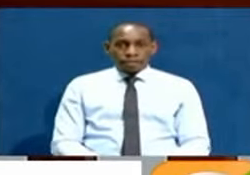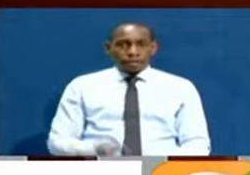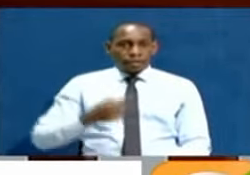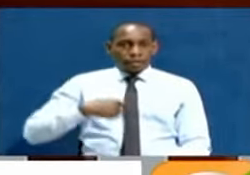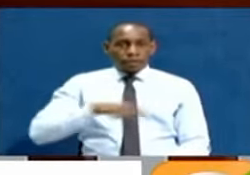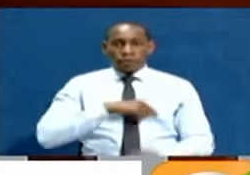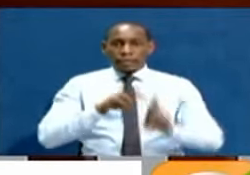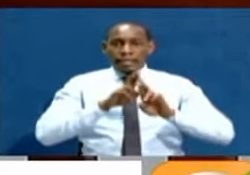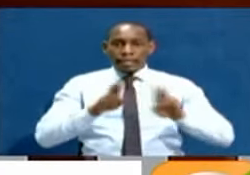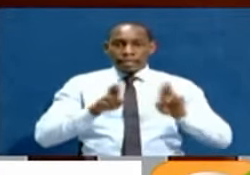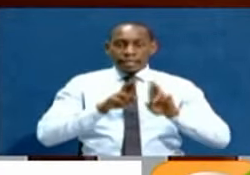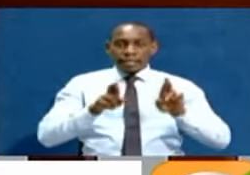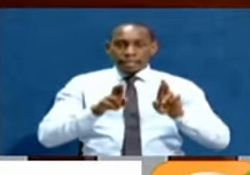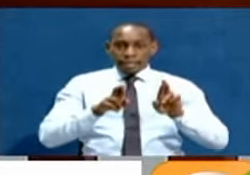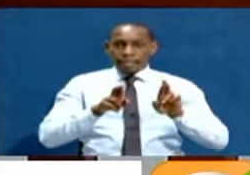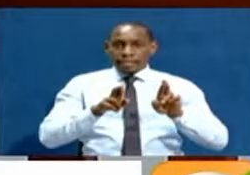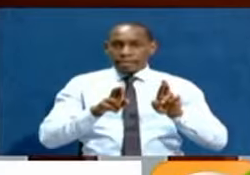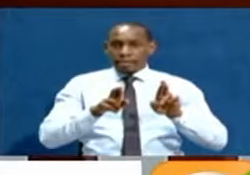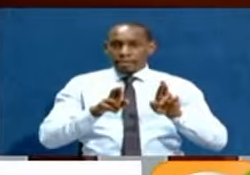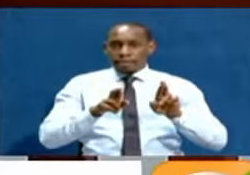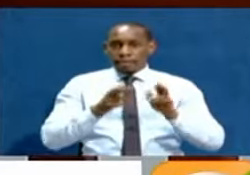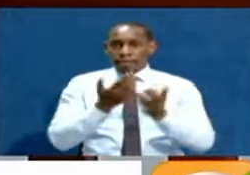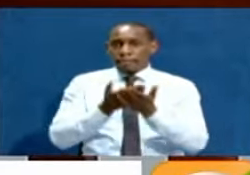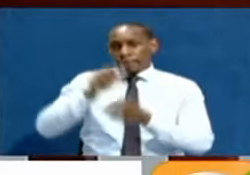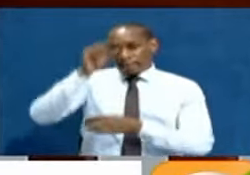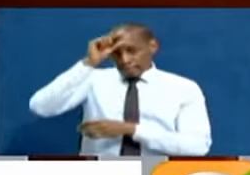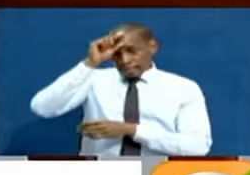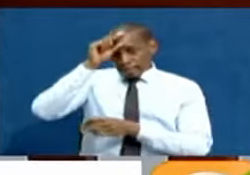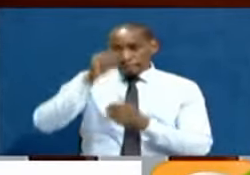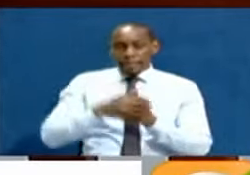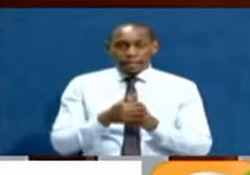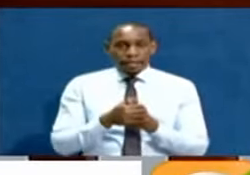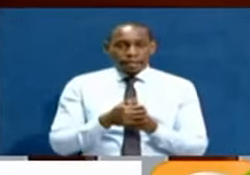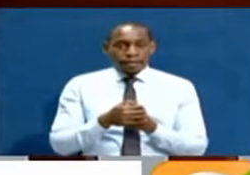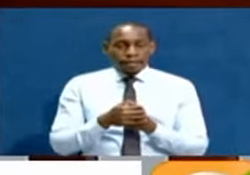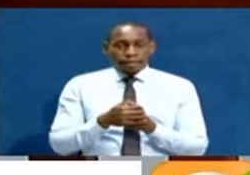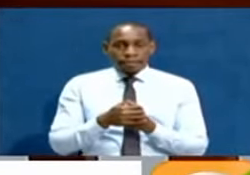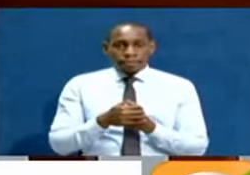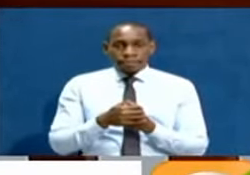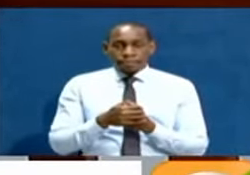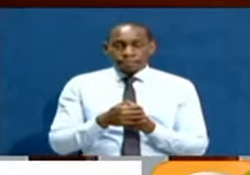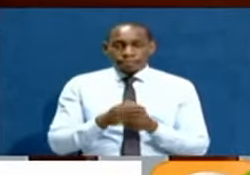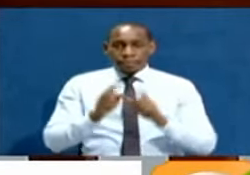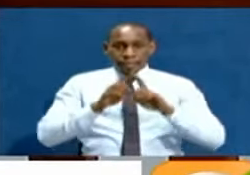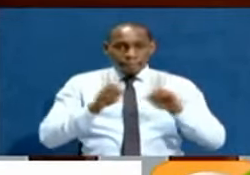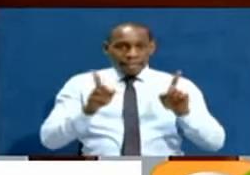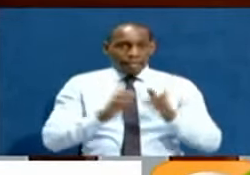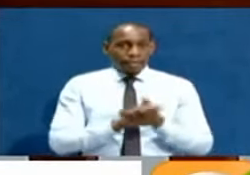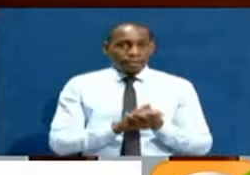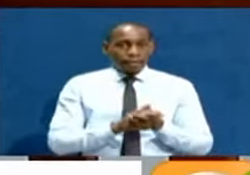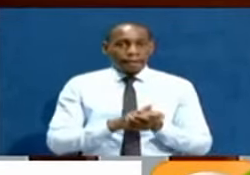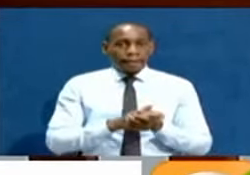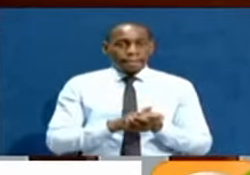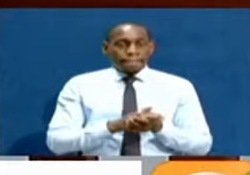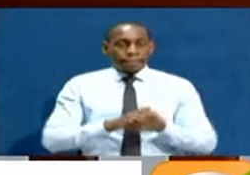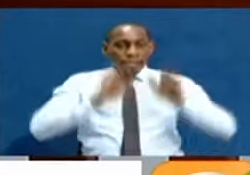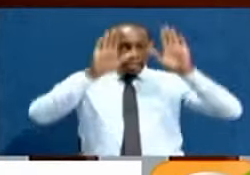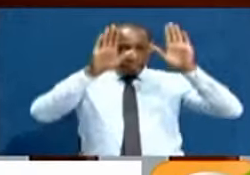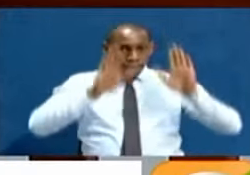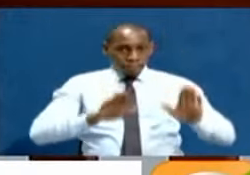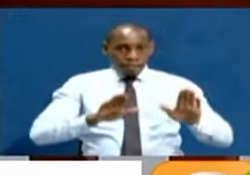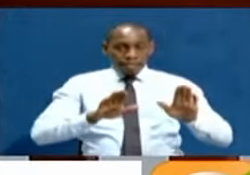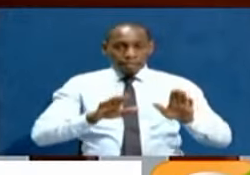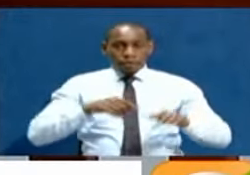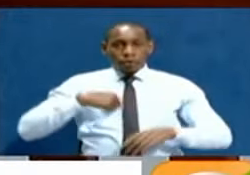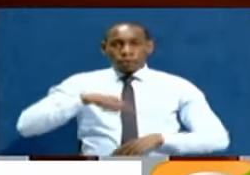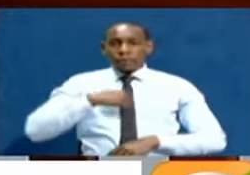are really pained for the government, I'm pretty sure. I mean, how many times can you go back to the government and say, help me out, help me out? But it's necessary. And we are not